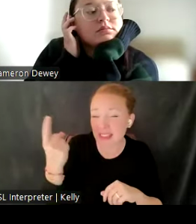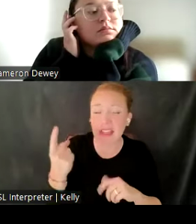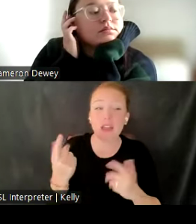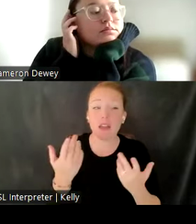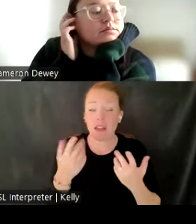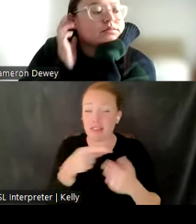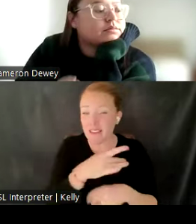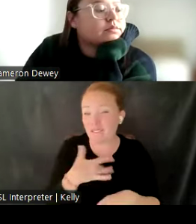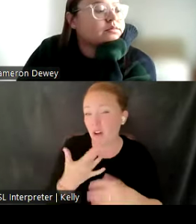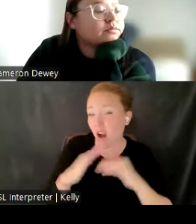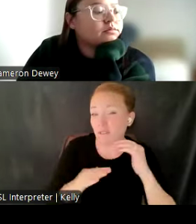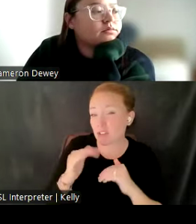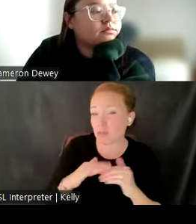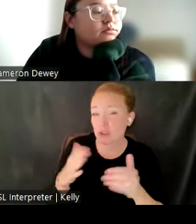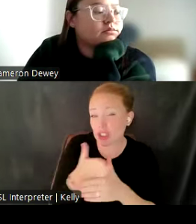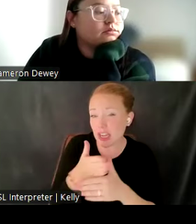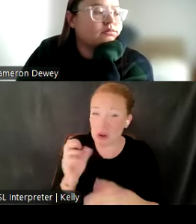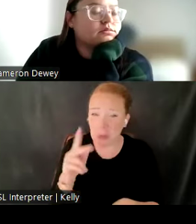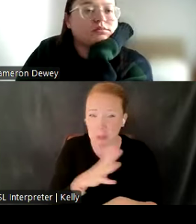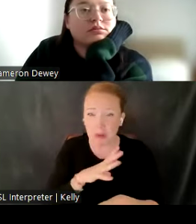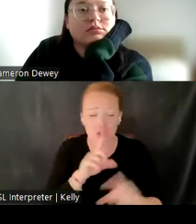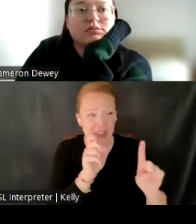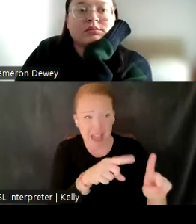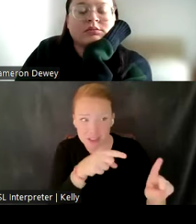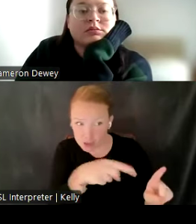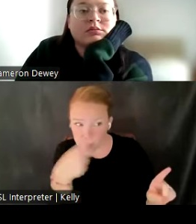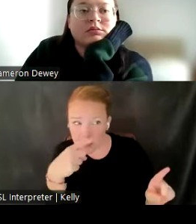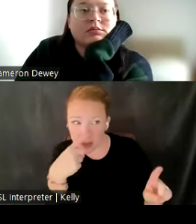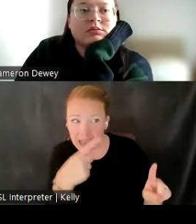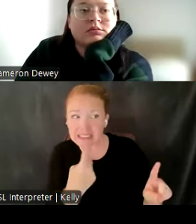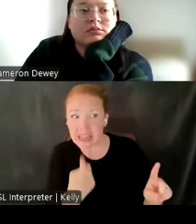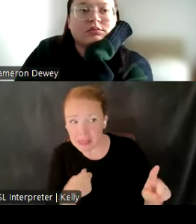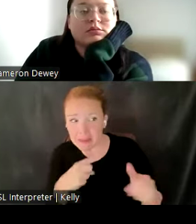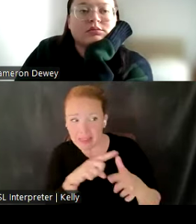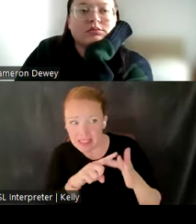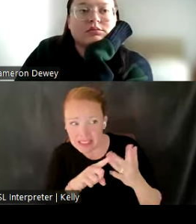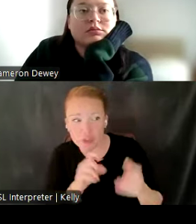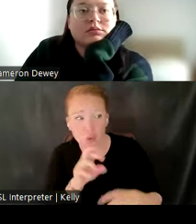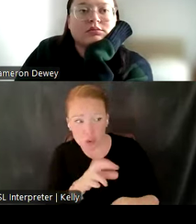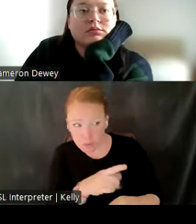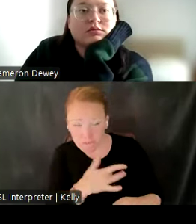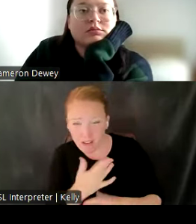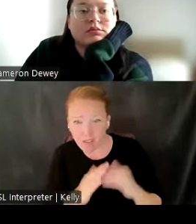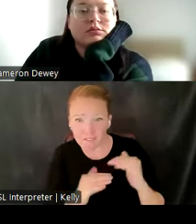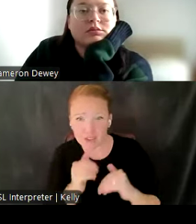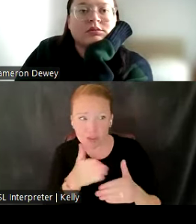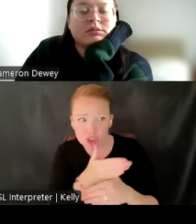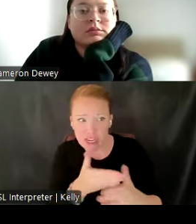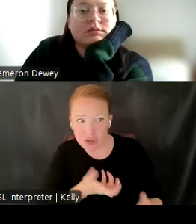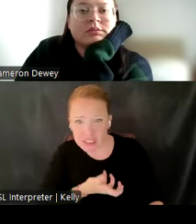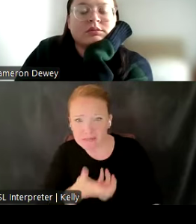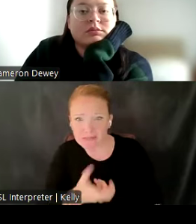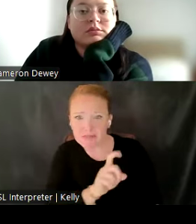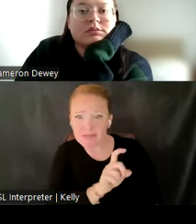telling me more about this or that? Are you comfortable sharing more about this or that? That sort of thing. But really